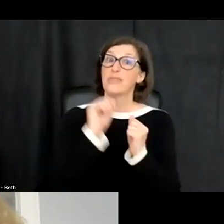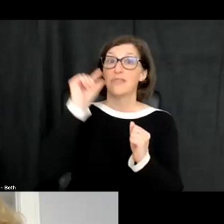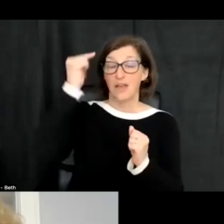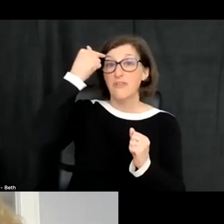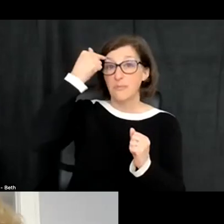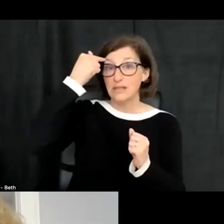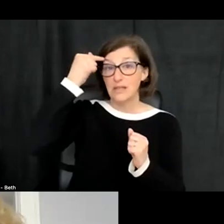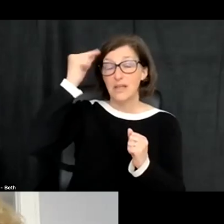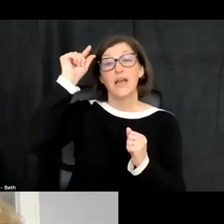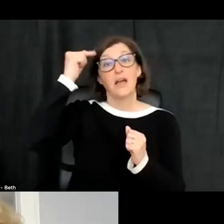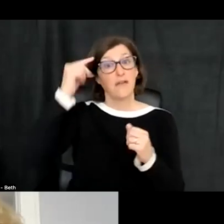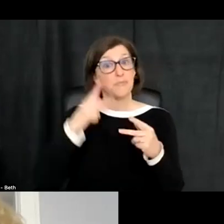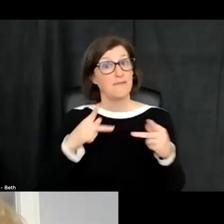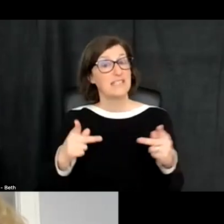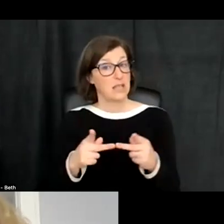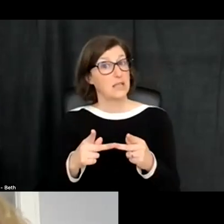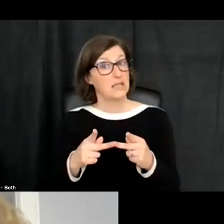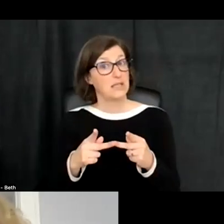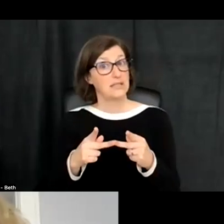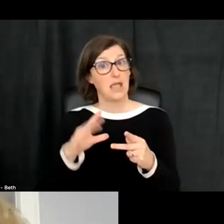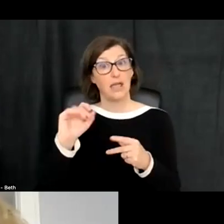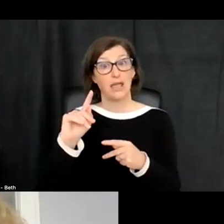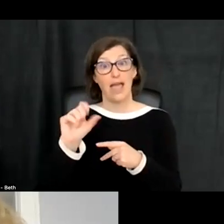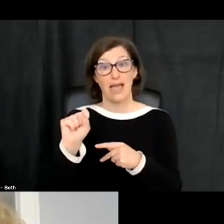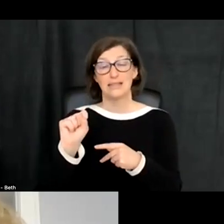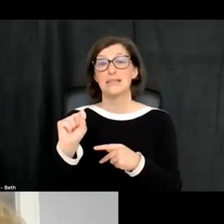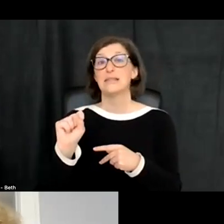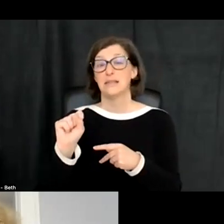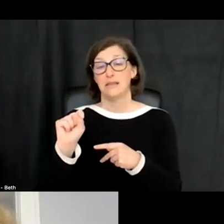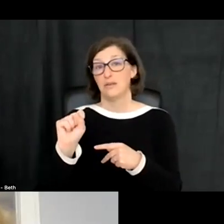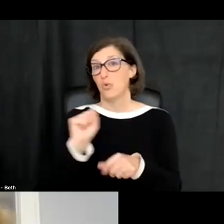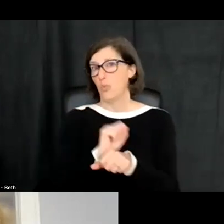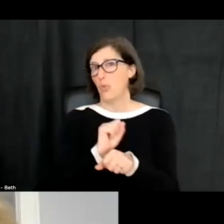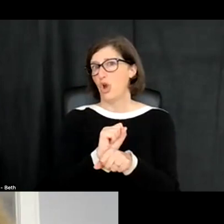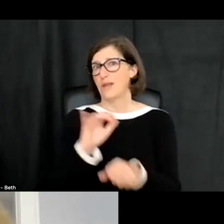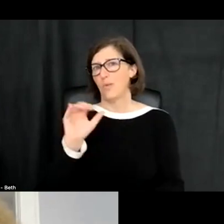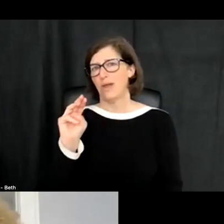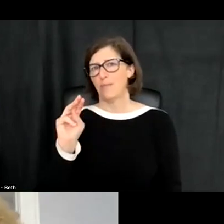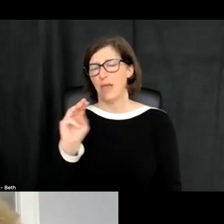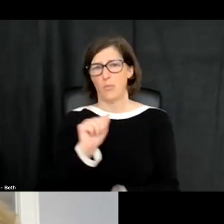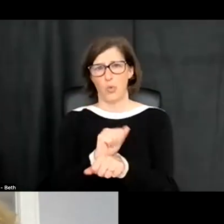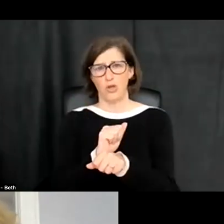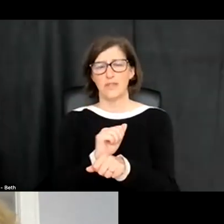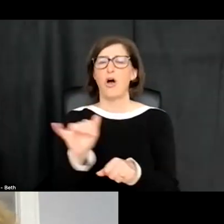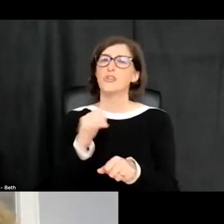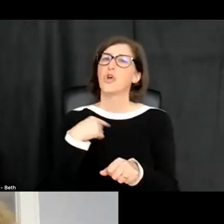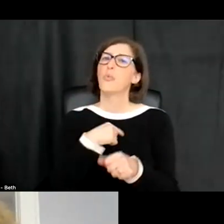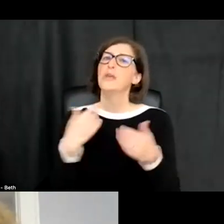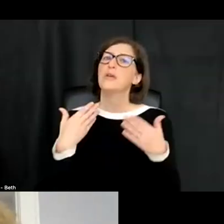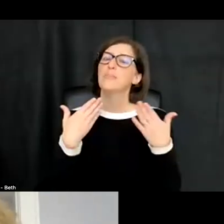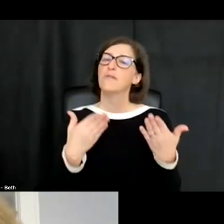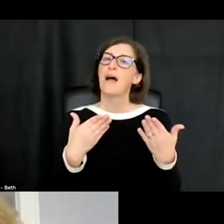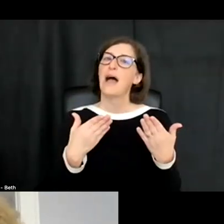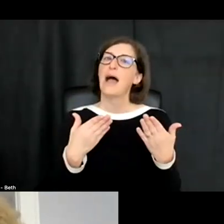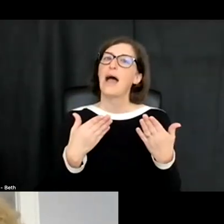are government facilities that the cats and the young mentor mothers are in. And we work to also provide in-service